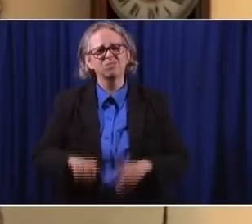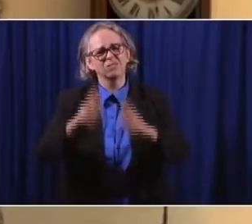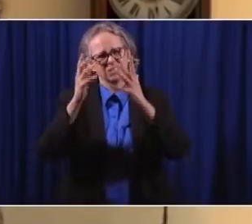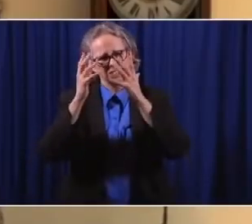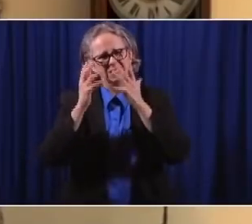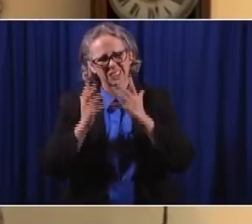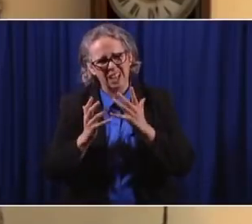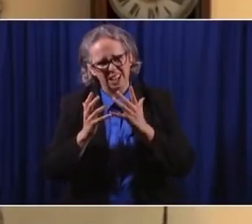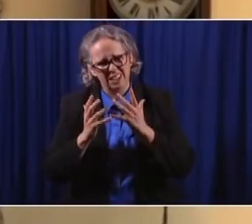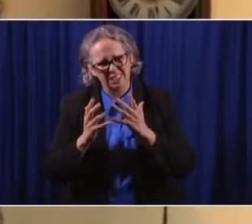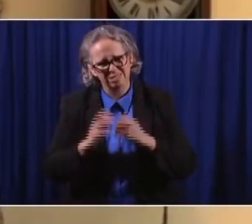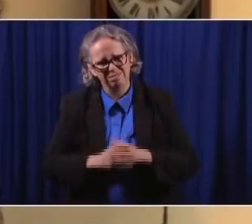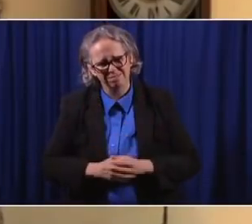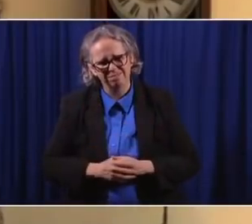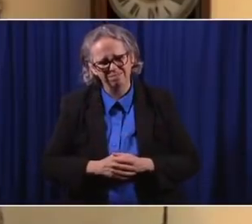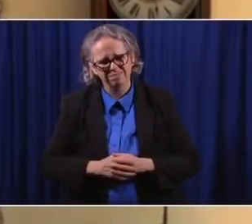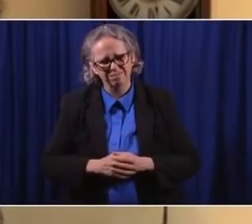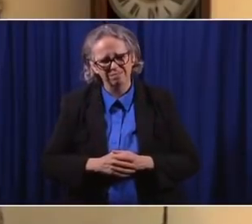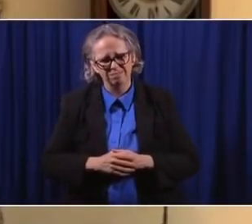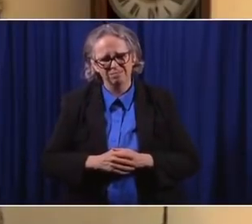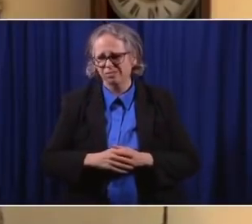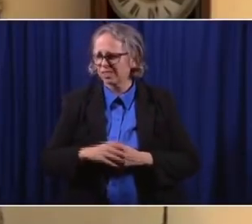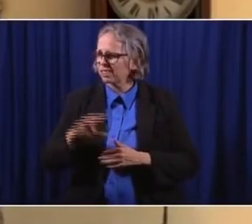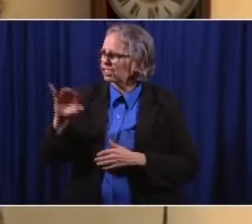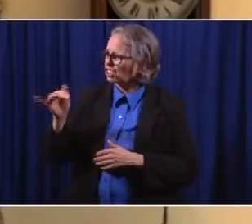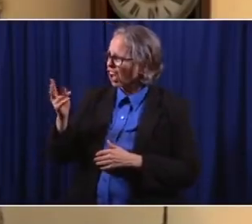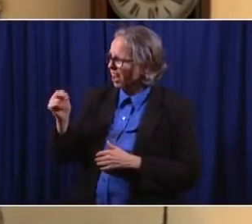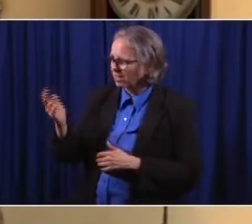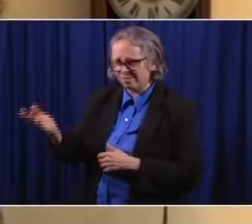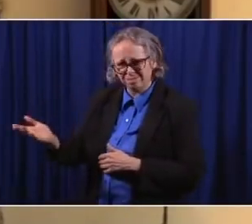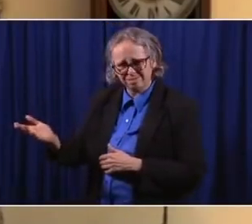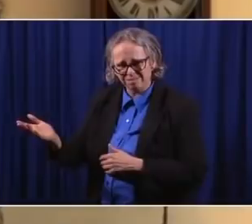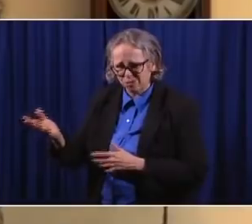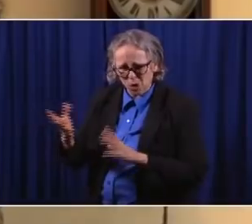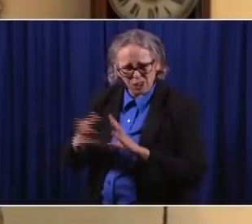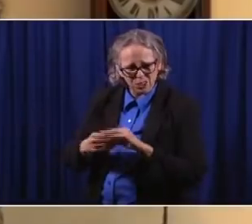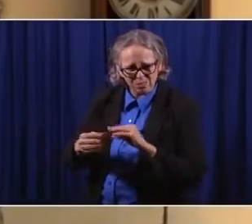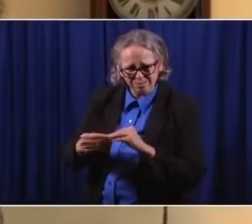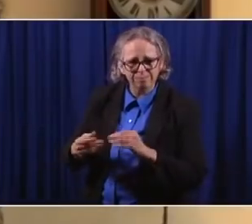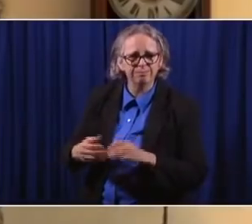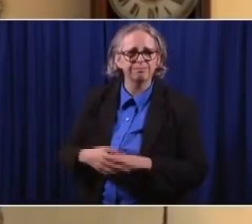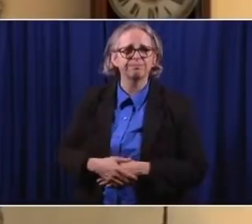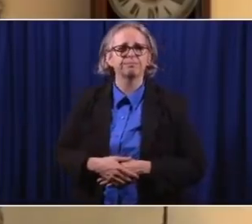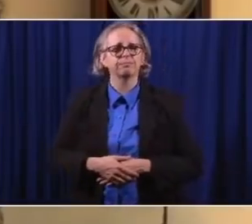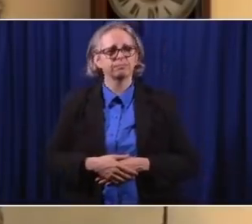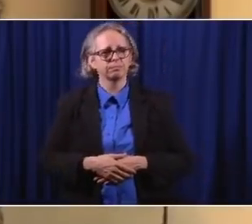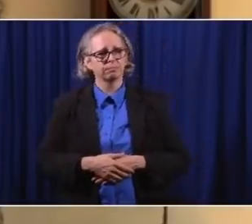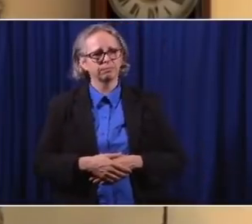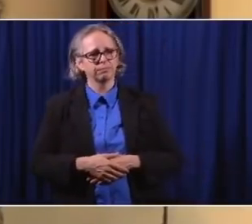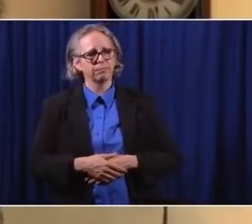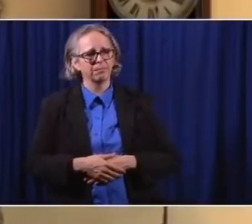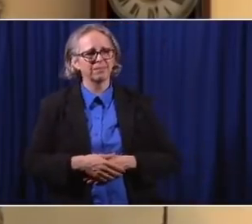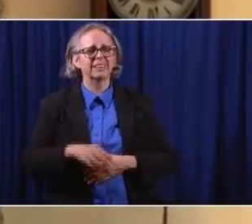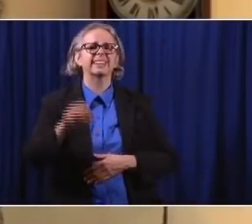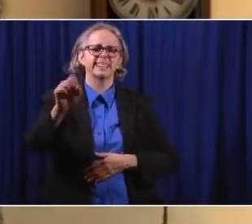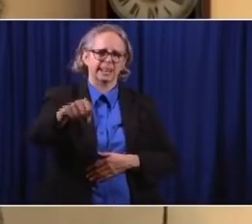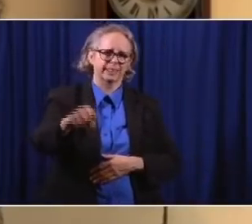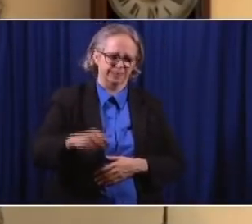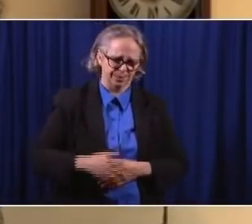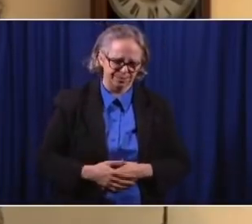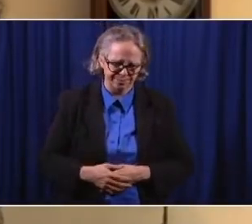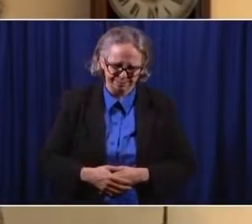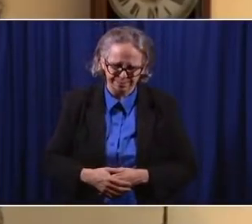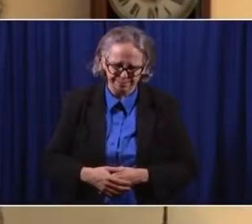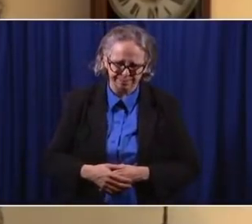something like that happen. John, I know you wanted to say something. Oh, well, Governor, yeah, I would just reiterate